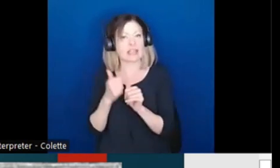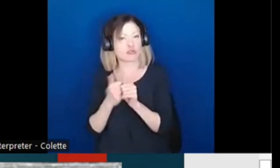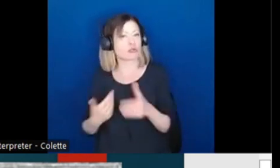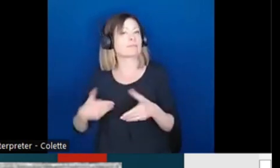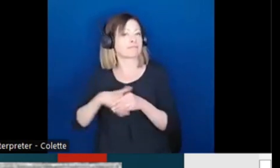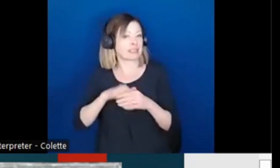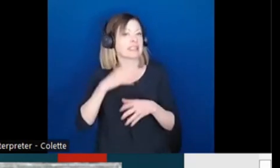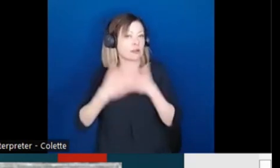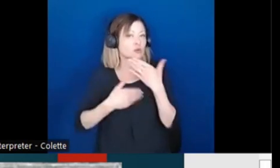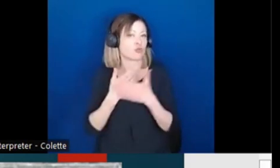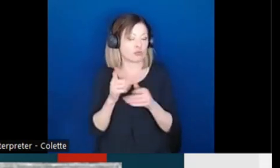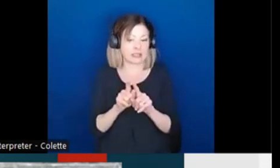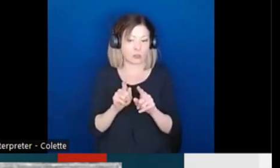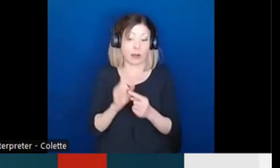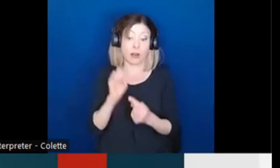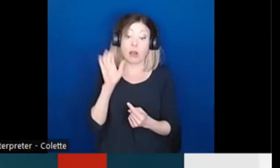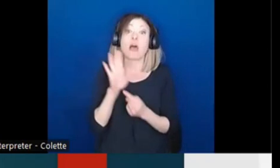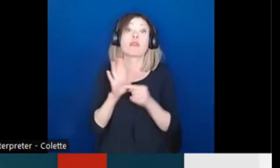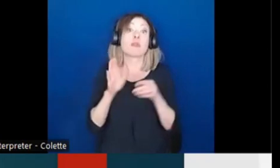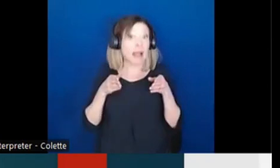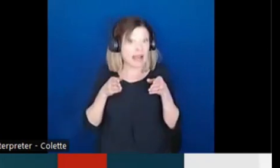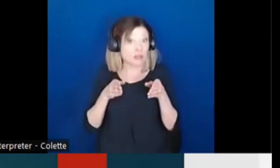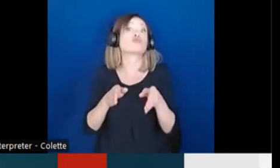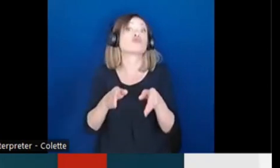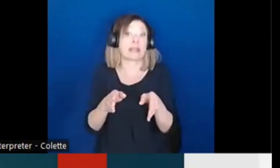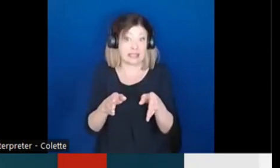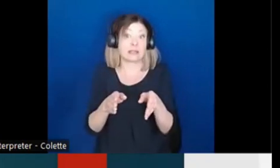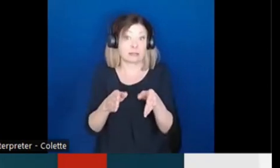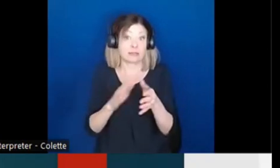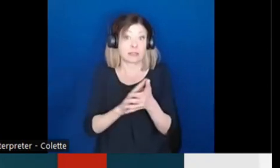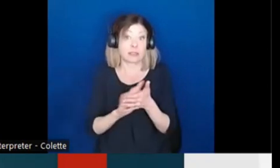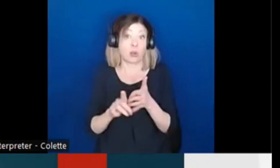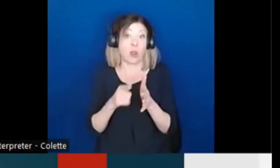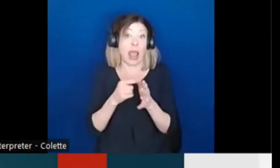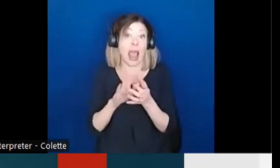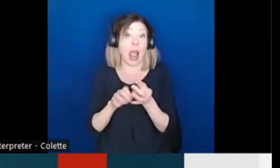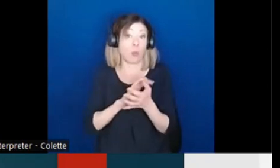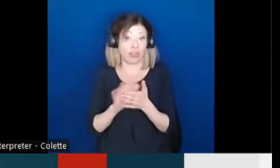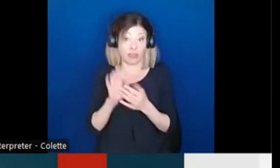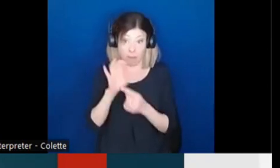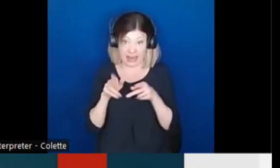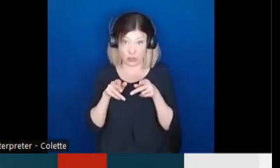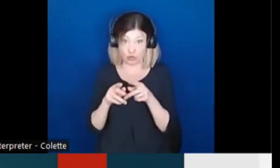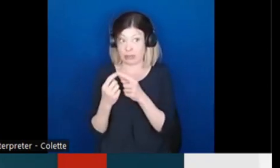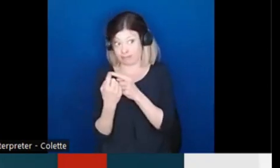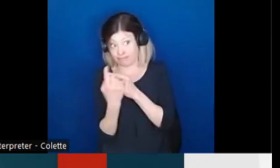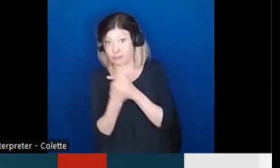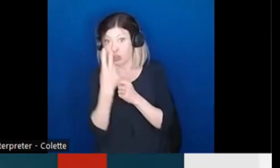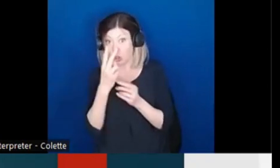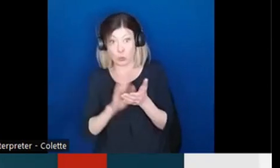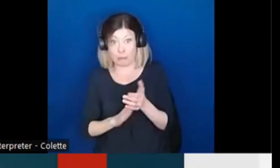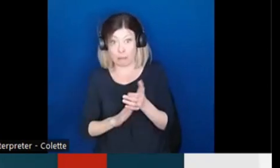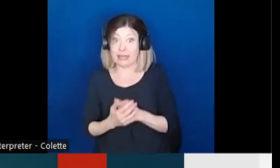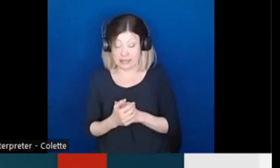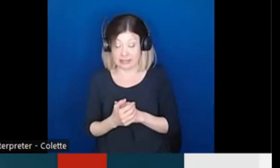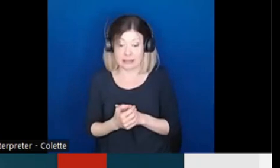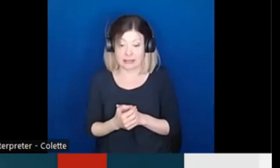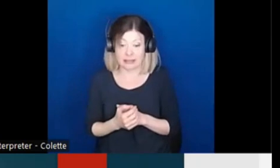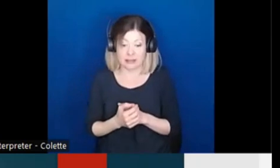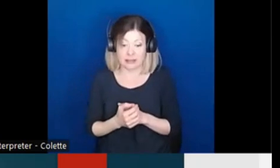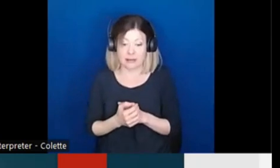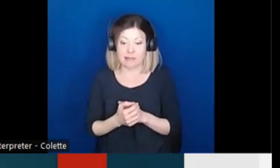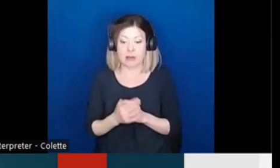Main Street, which is as it describes, the main street of Haworth, it's just 2 minutes from here. This on the right, there's an image